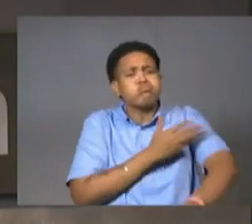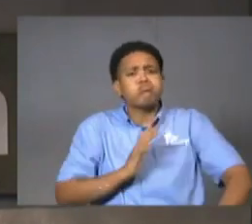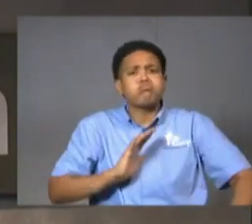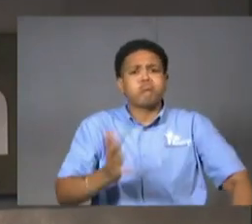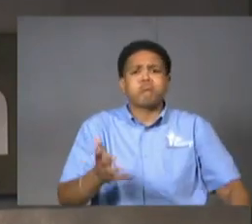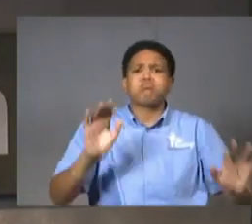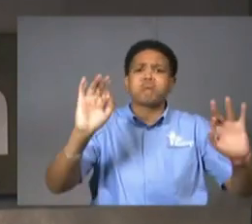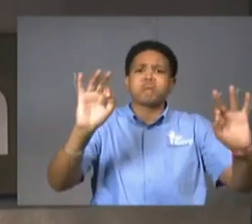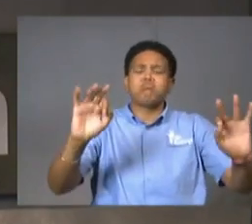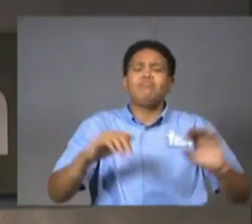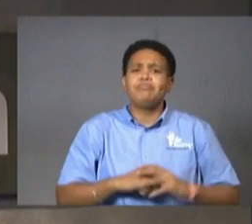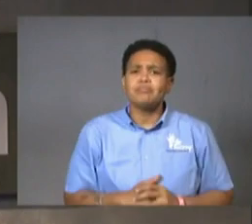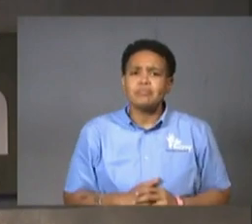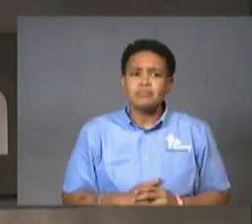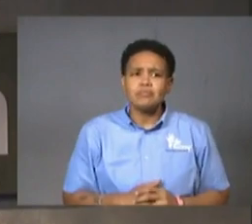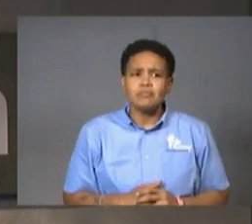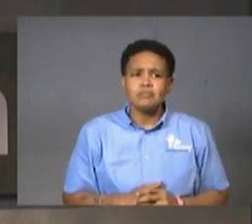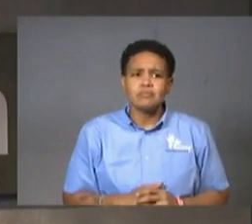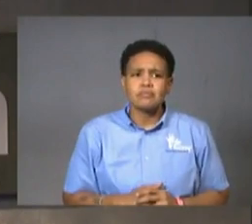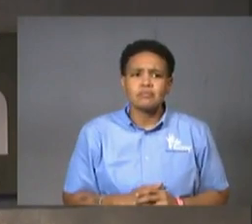and